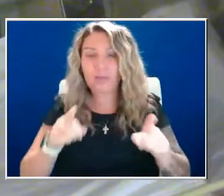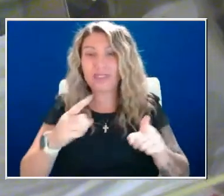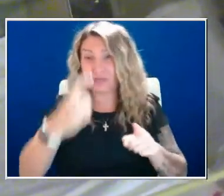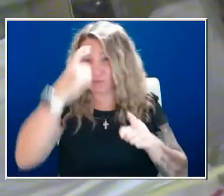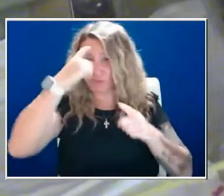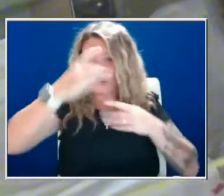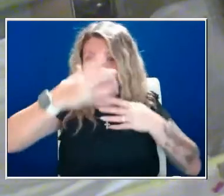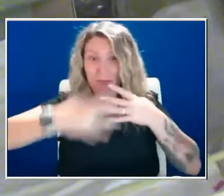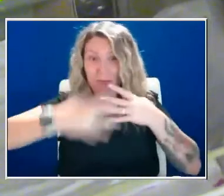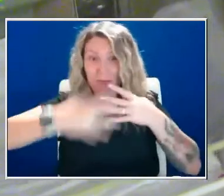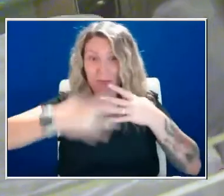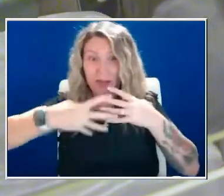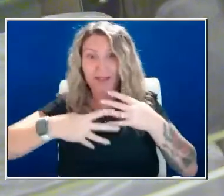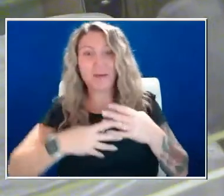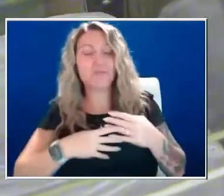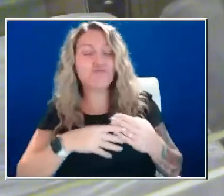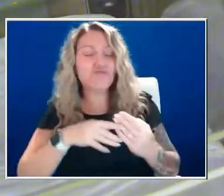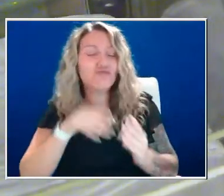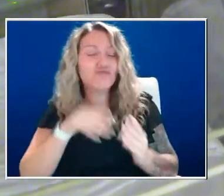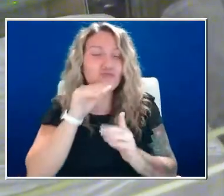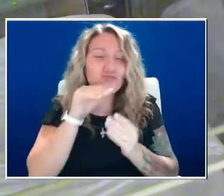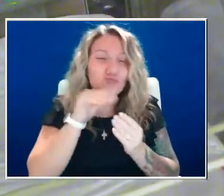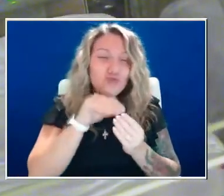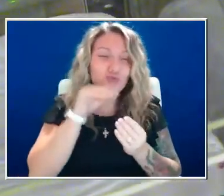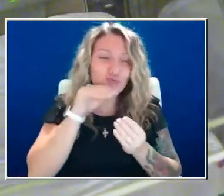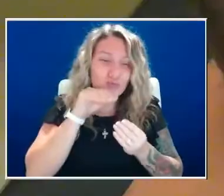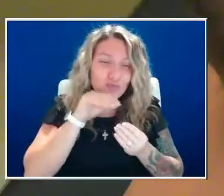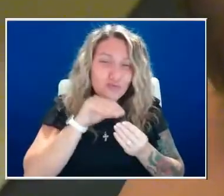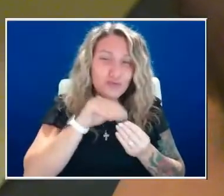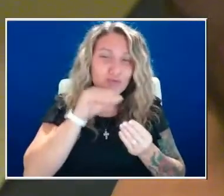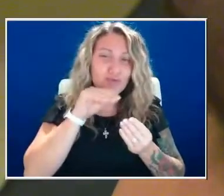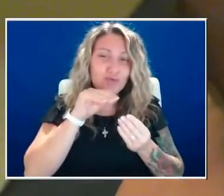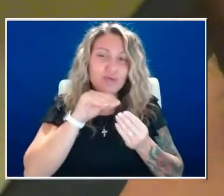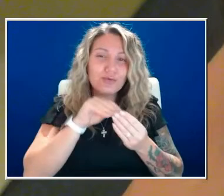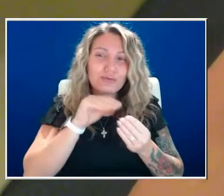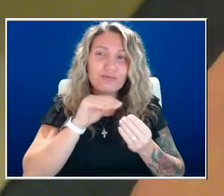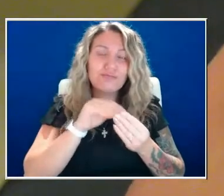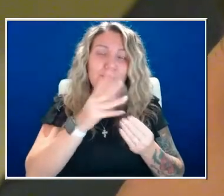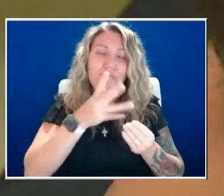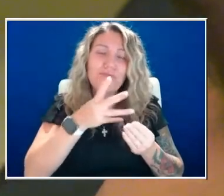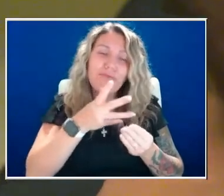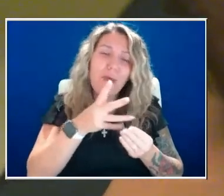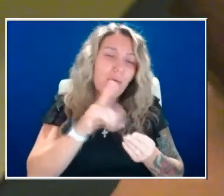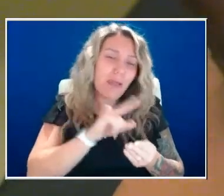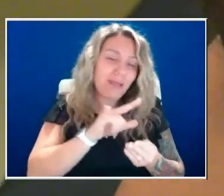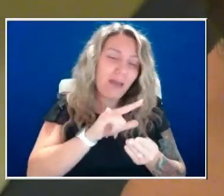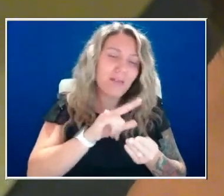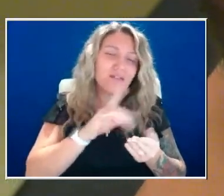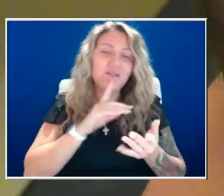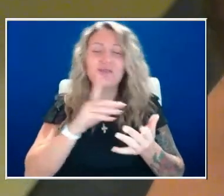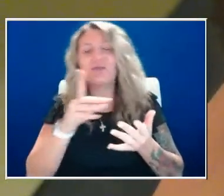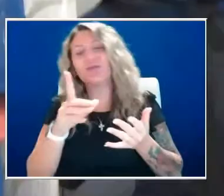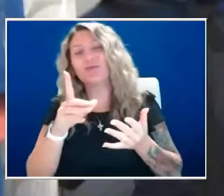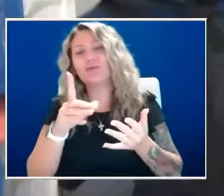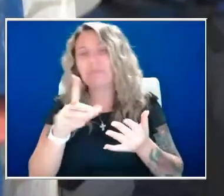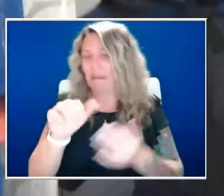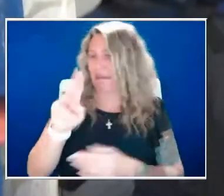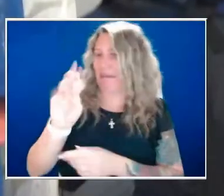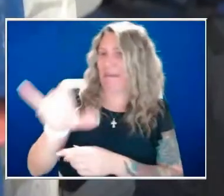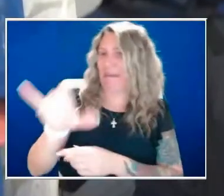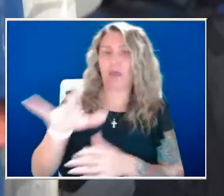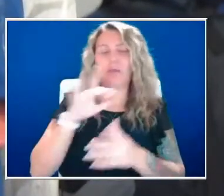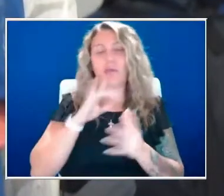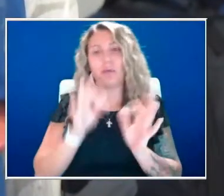Mama loves you. This kiss means more to Amy Lewis than anyone could ever know without hearing her story.